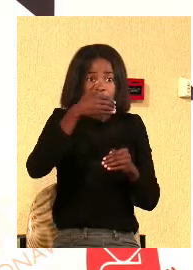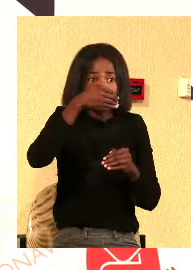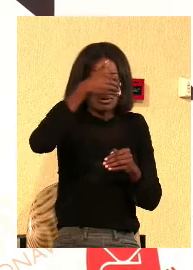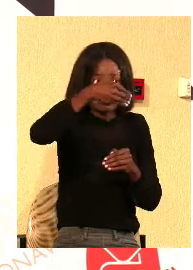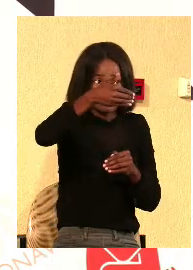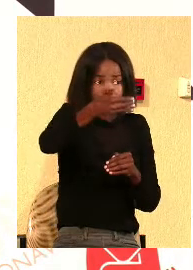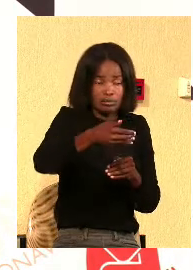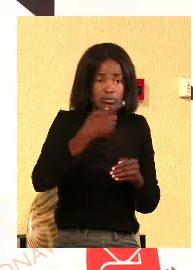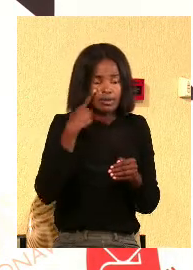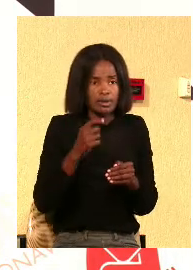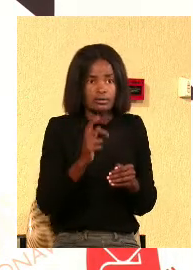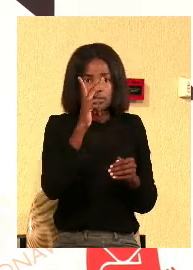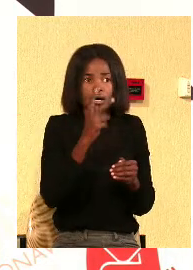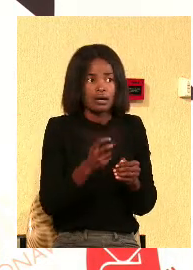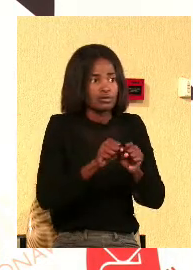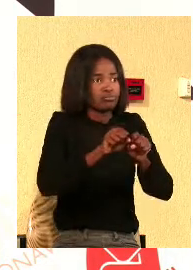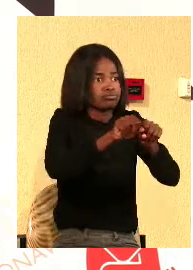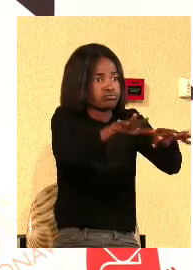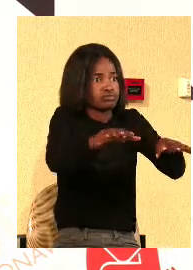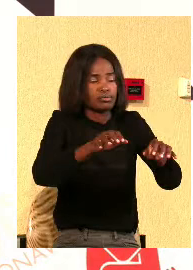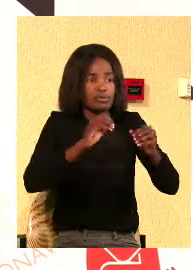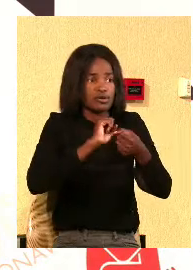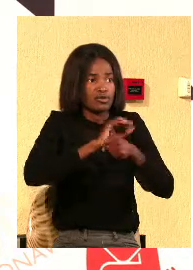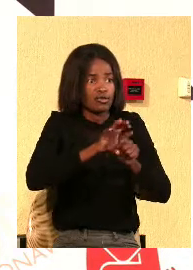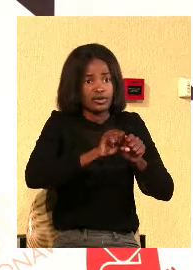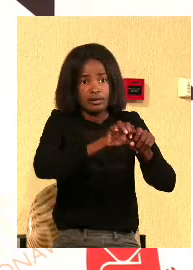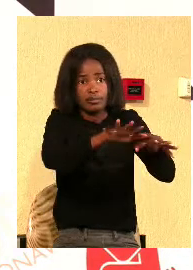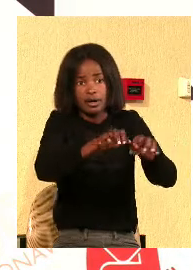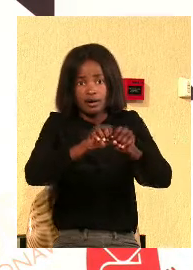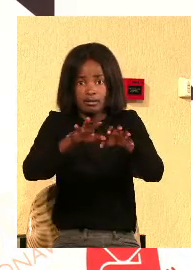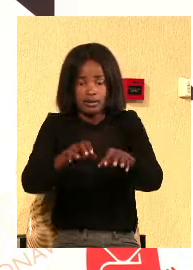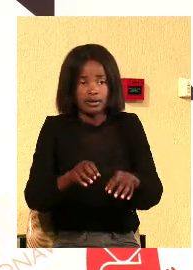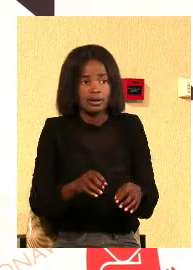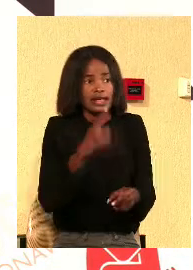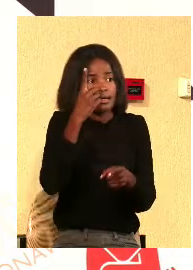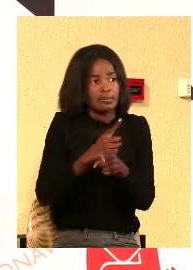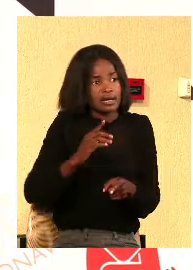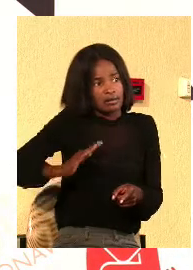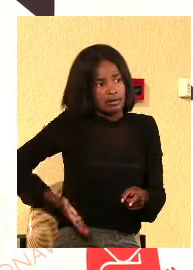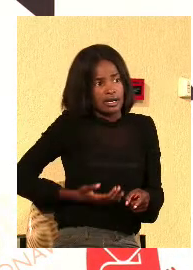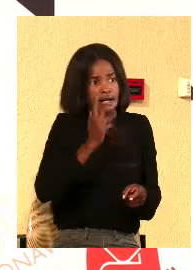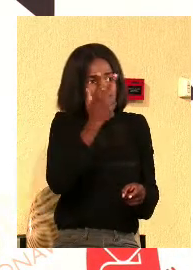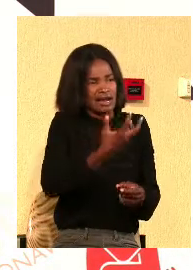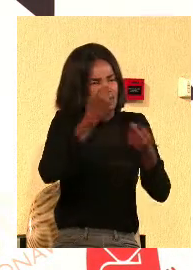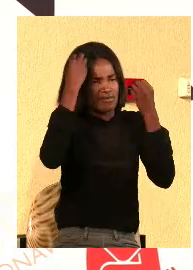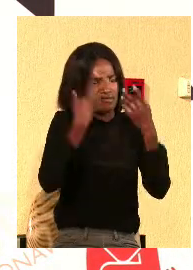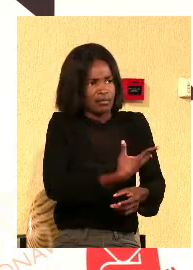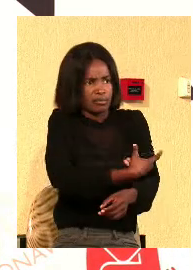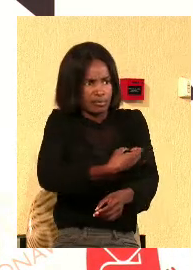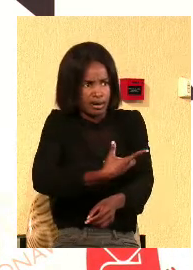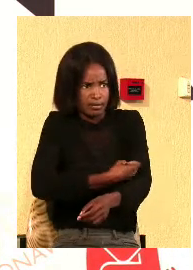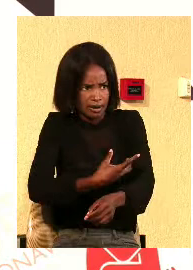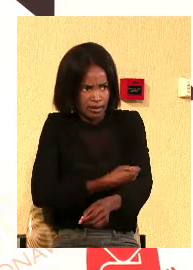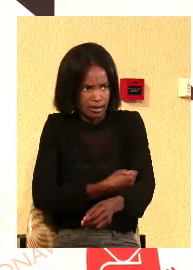the more tests are requested, and from where they are requested, it indicates you